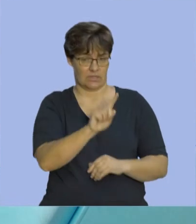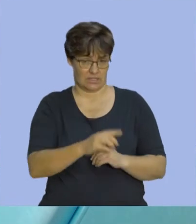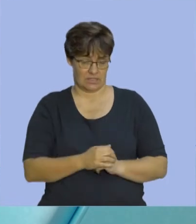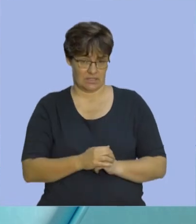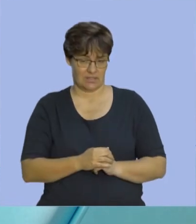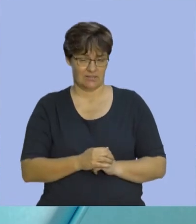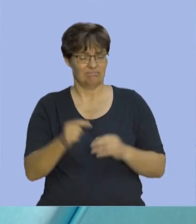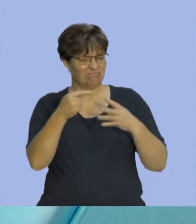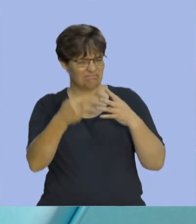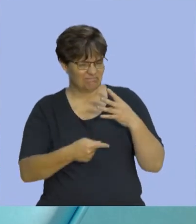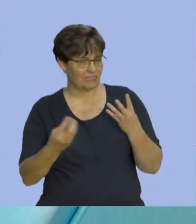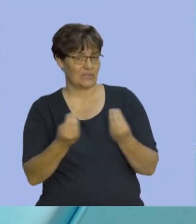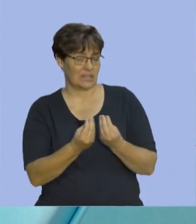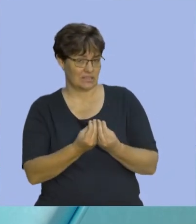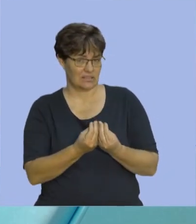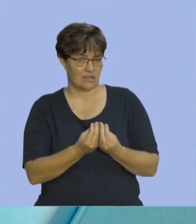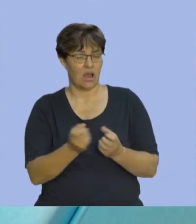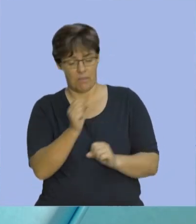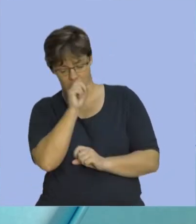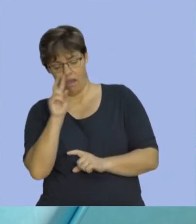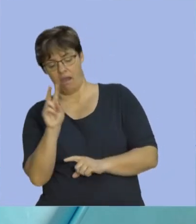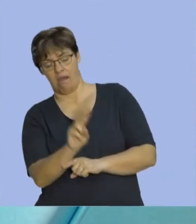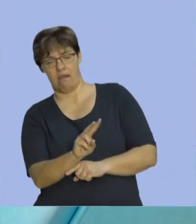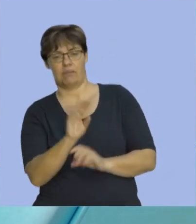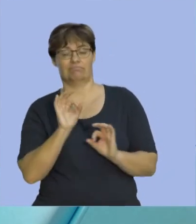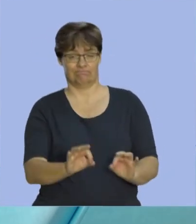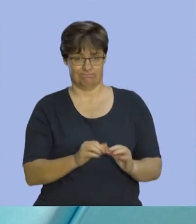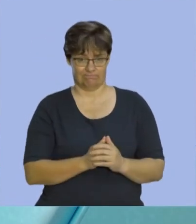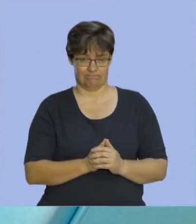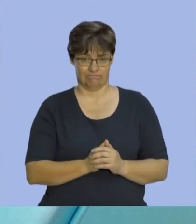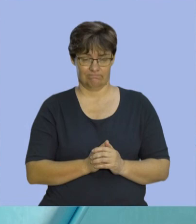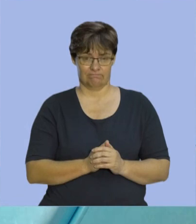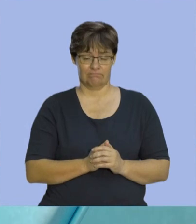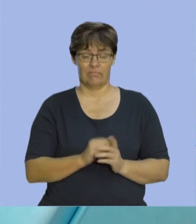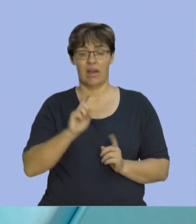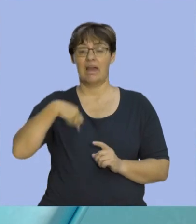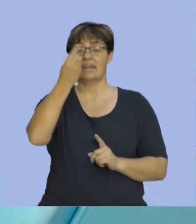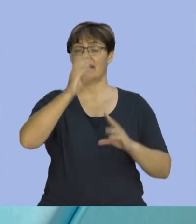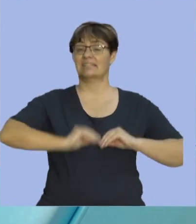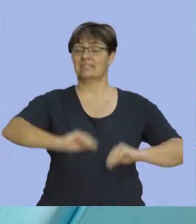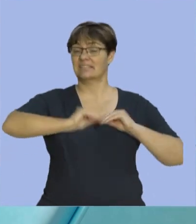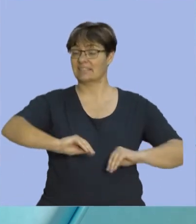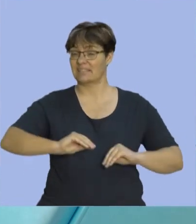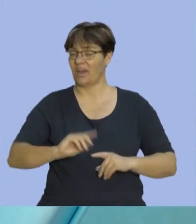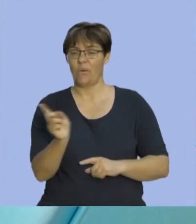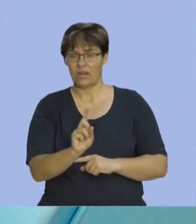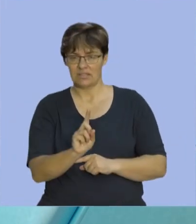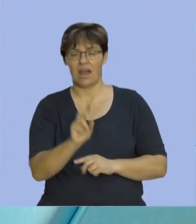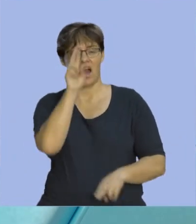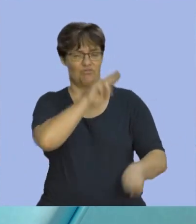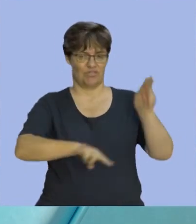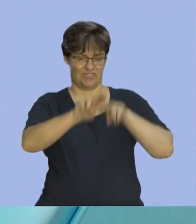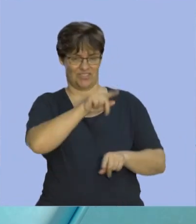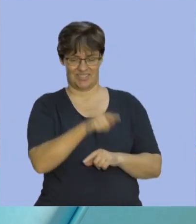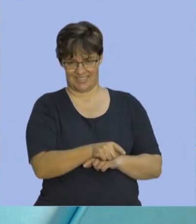are things that we just needed to look at. And then the next lesson you're going to have is going to be the revision lesson,